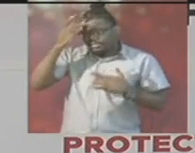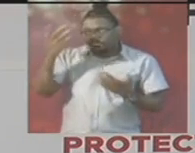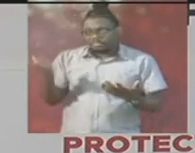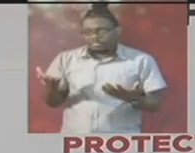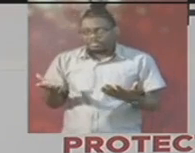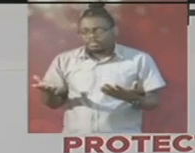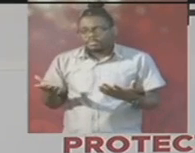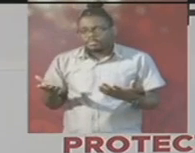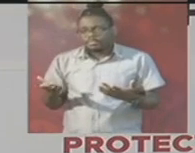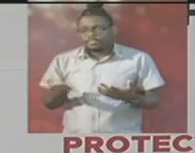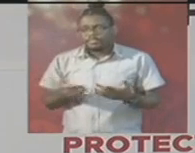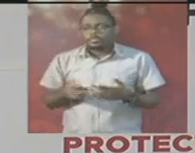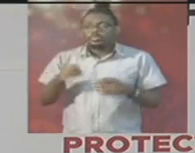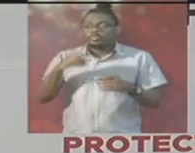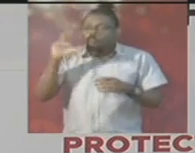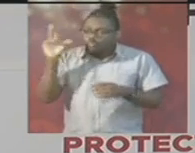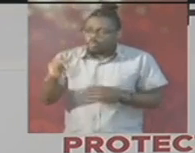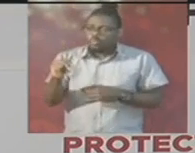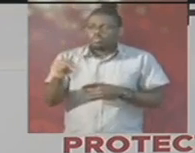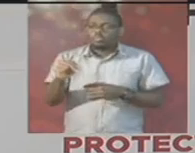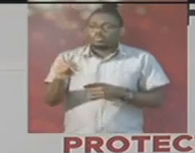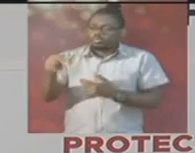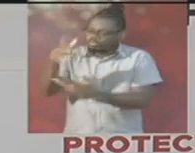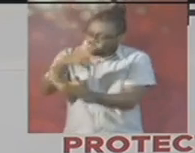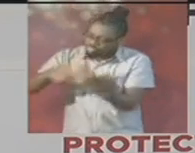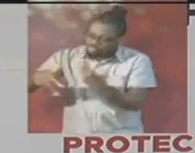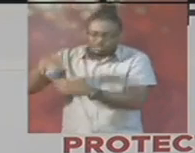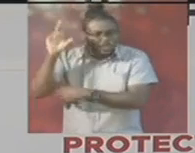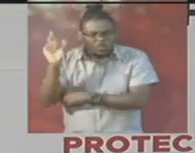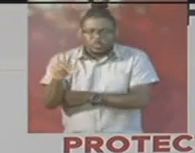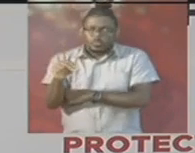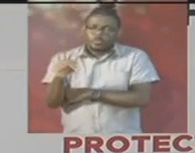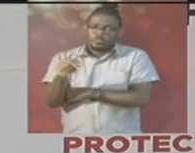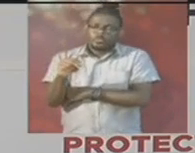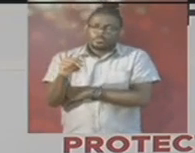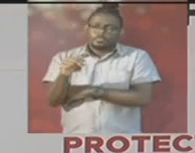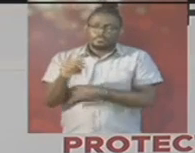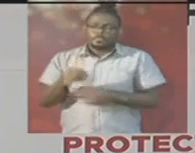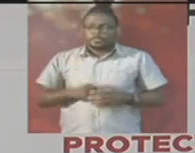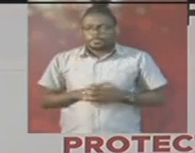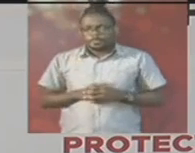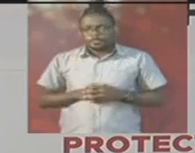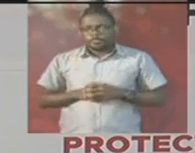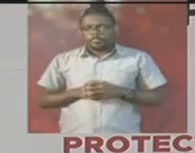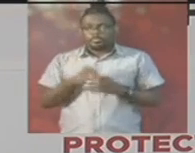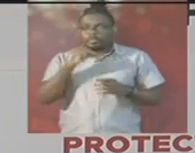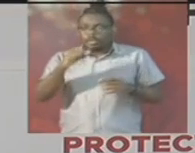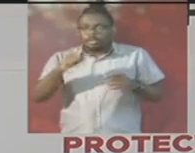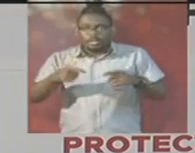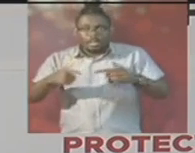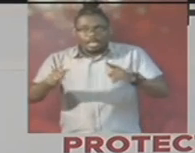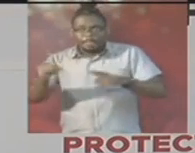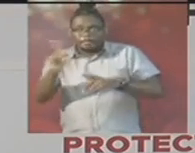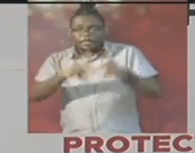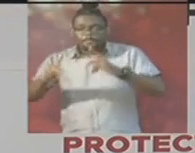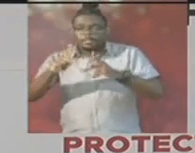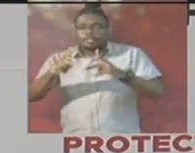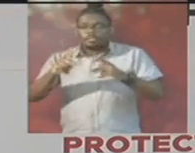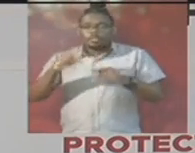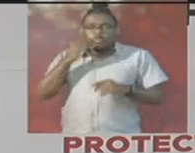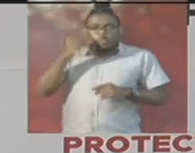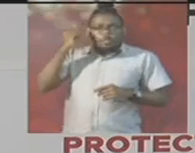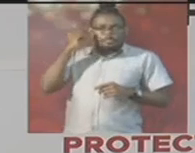Avoid the congregations. Avoid having people come into your home who are not part of